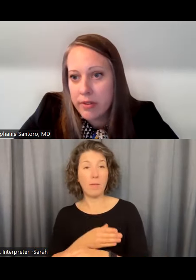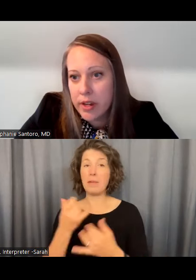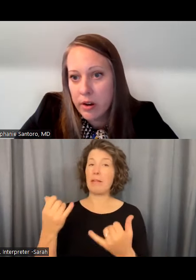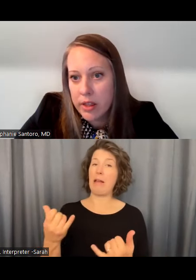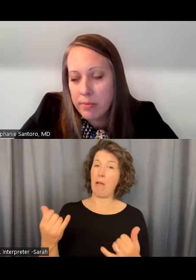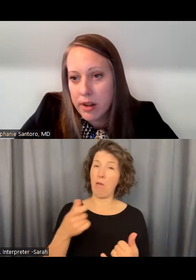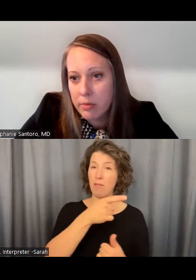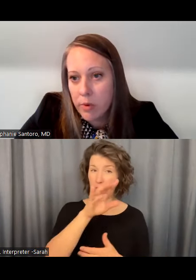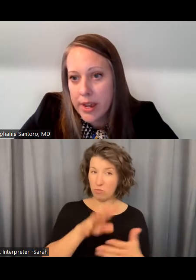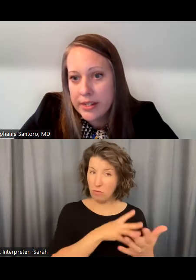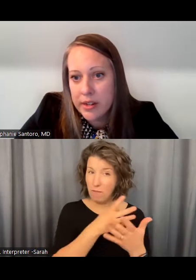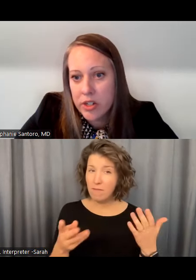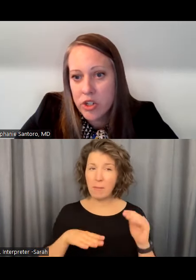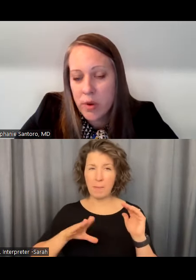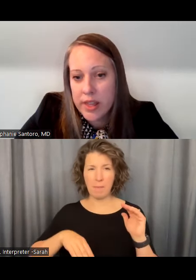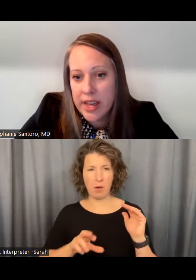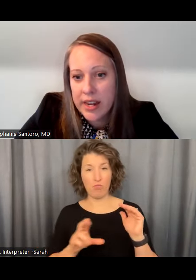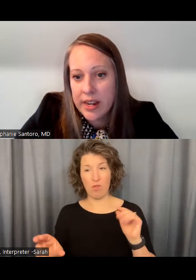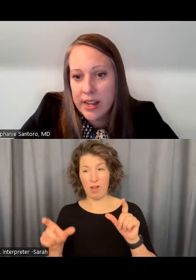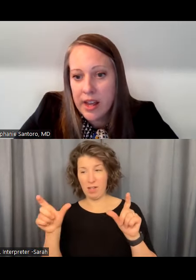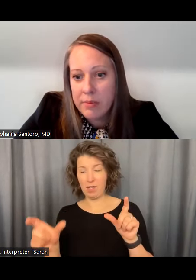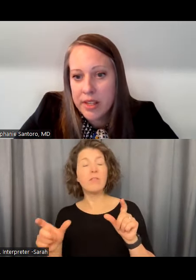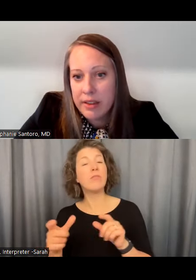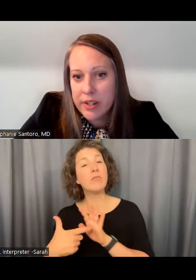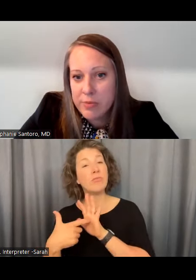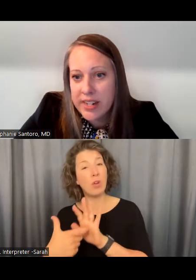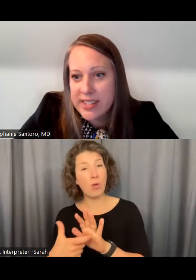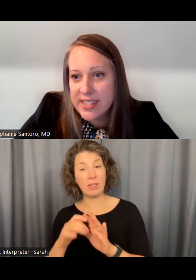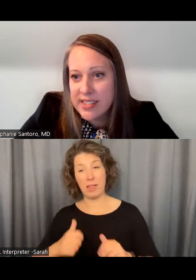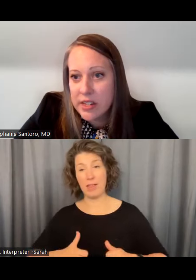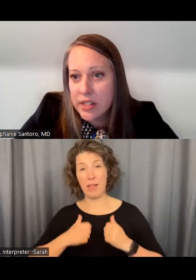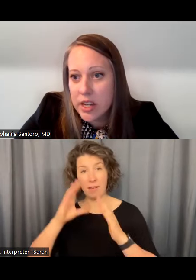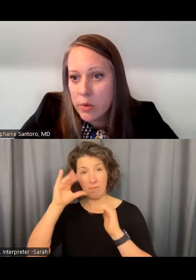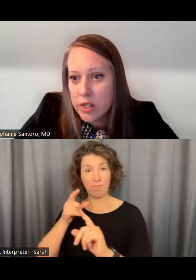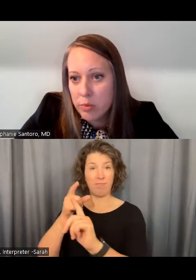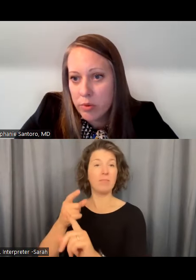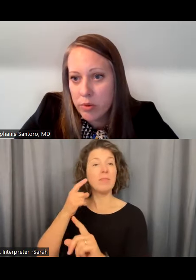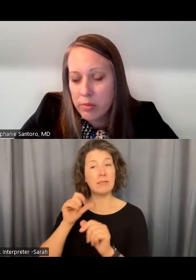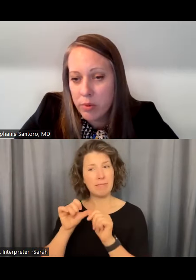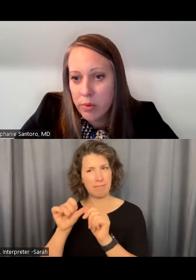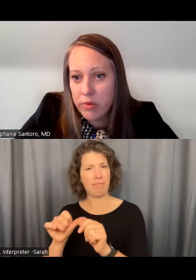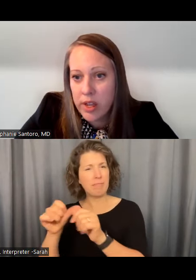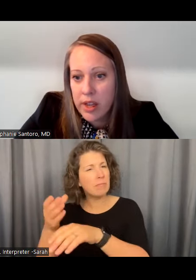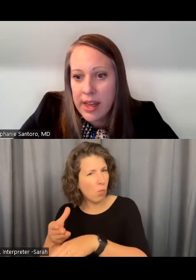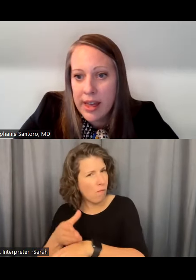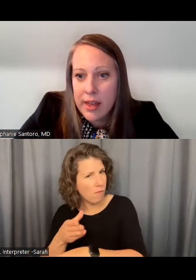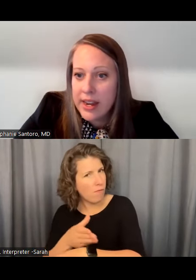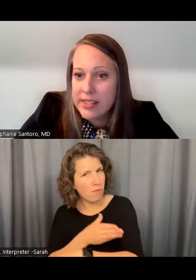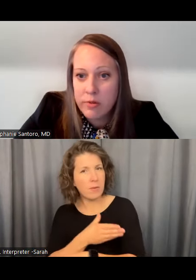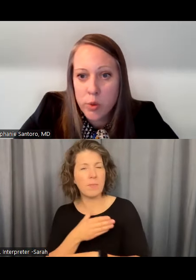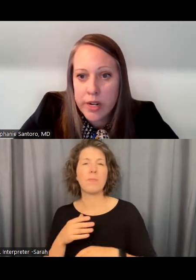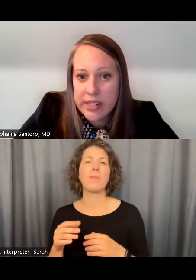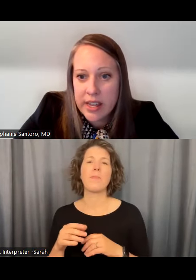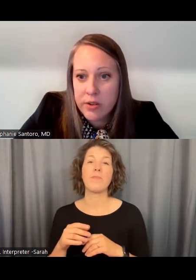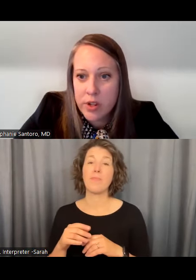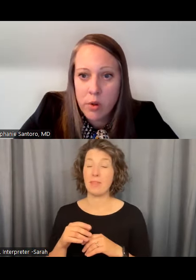graph here in the bottom right is showing that the life expectancy is continuing to improve. And as